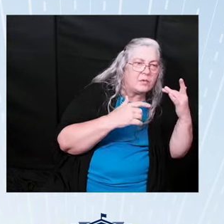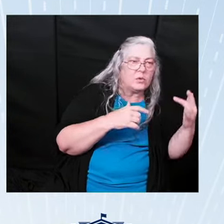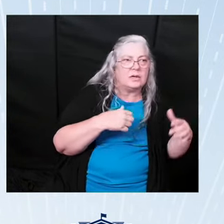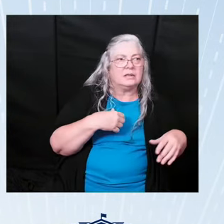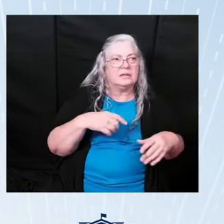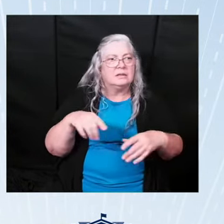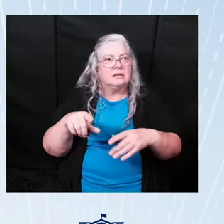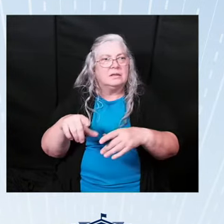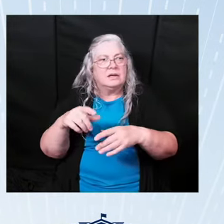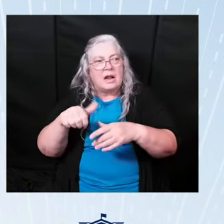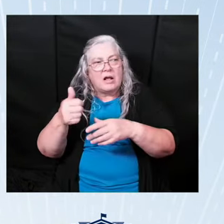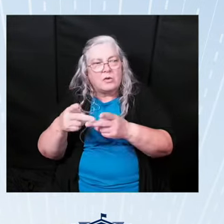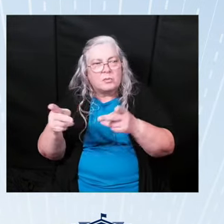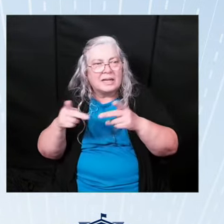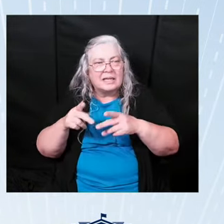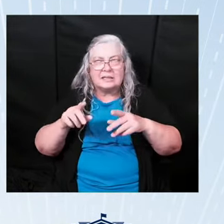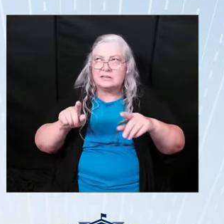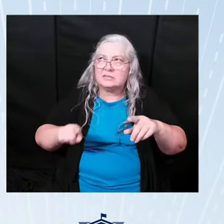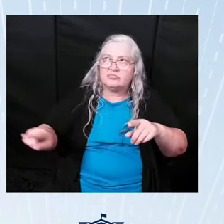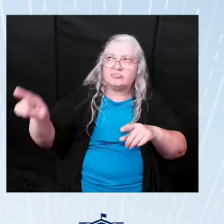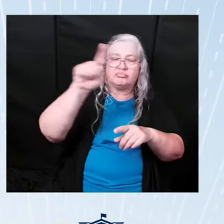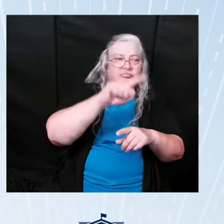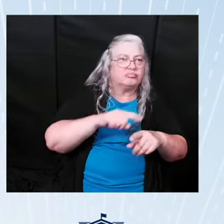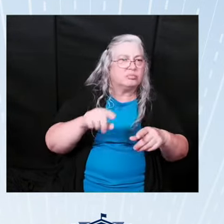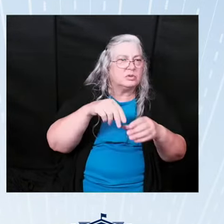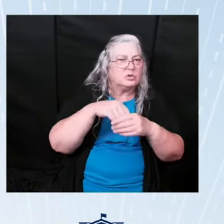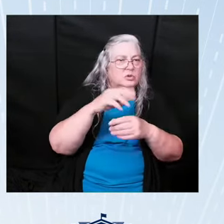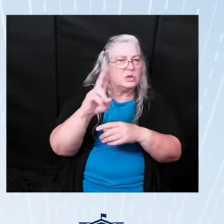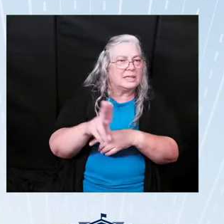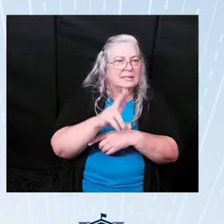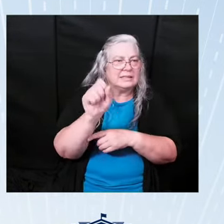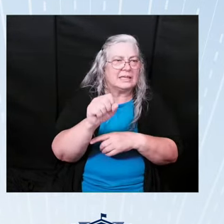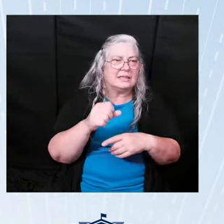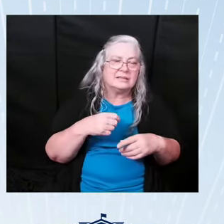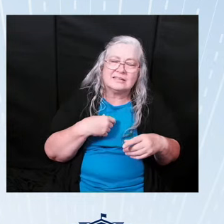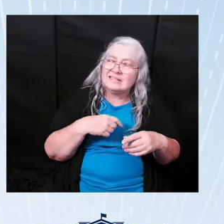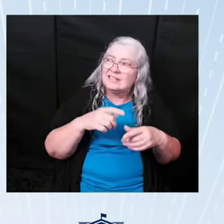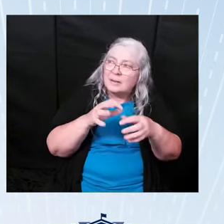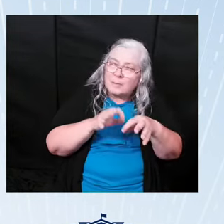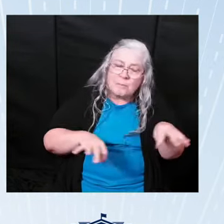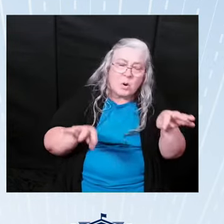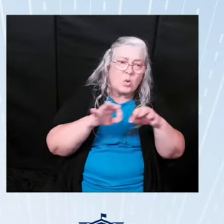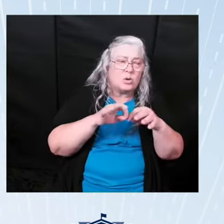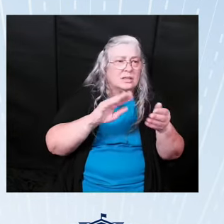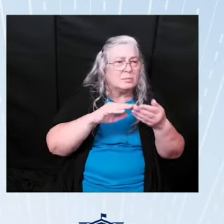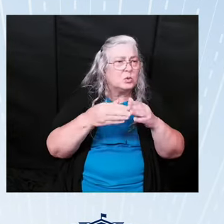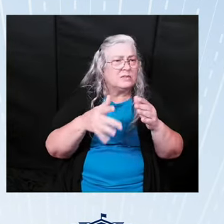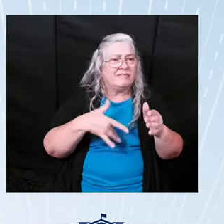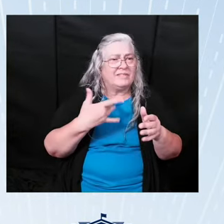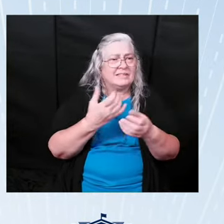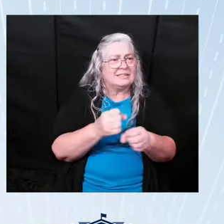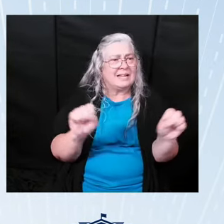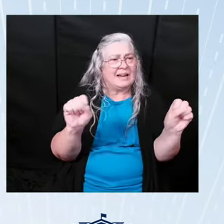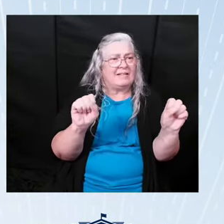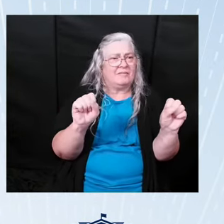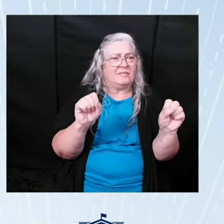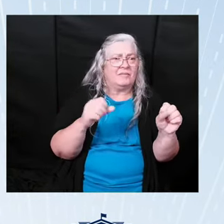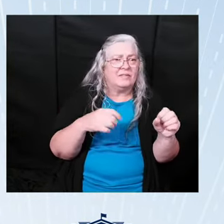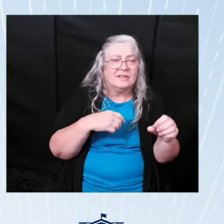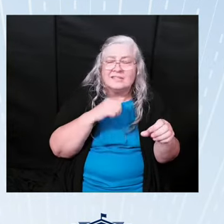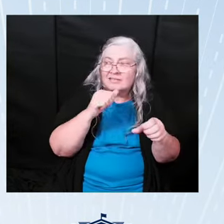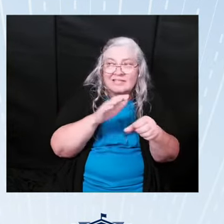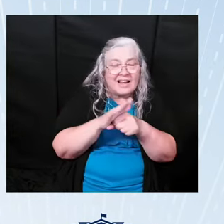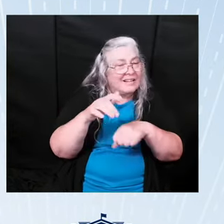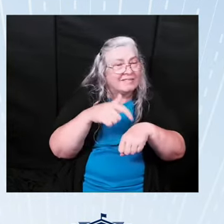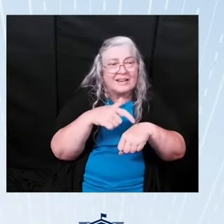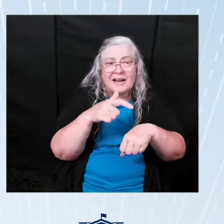and our residents. And we've got to do that work through a lens of climate justice. We have got to think